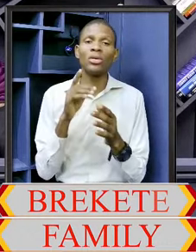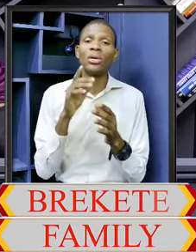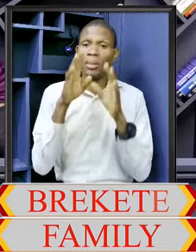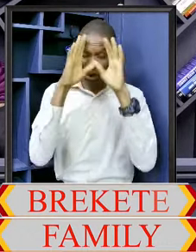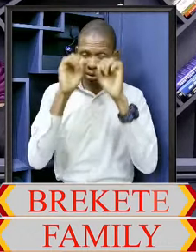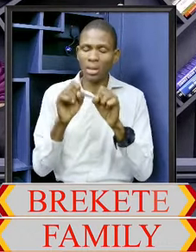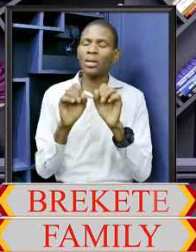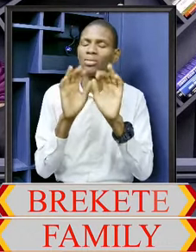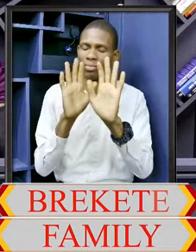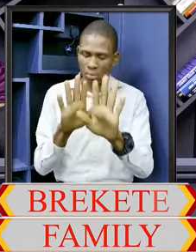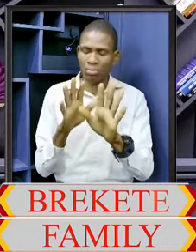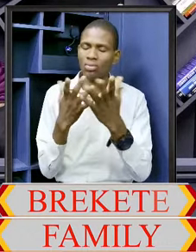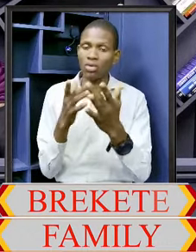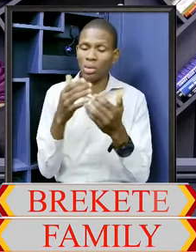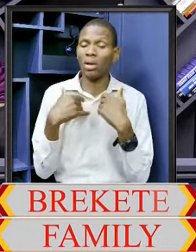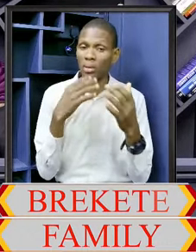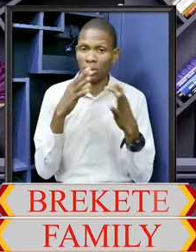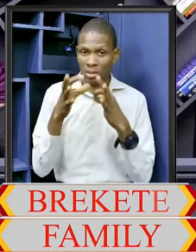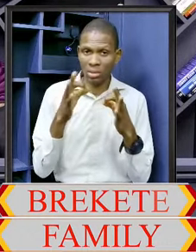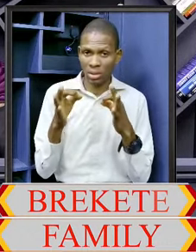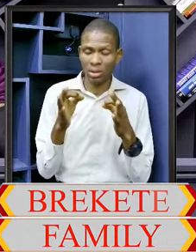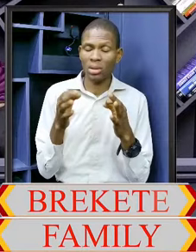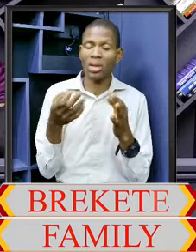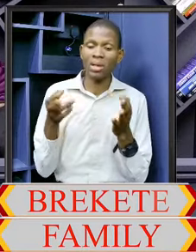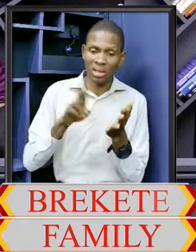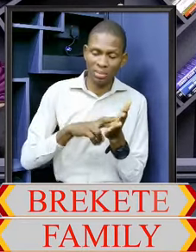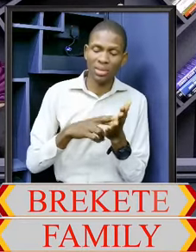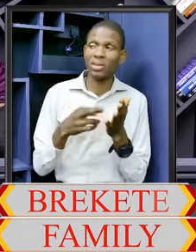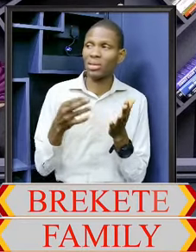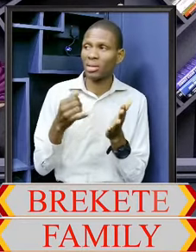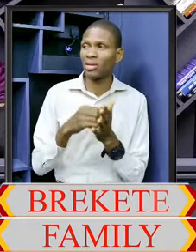President, you have explained this now. You have repeated it